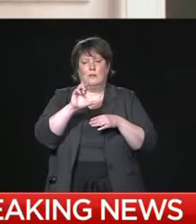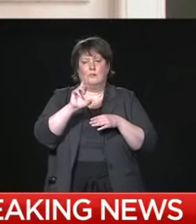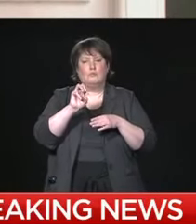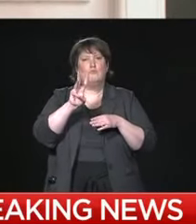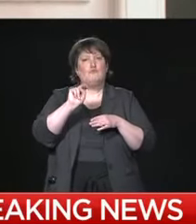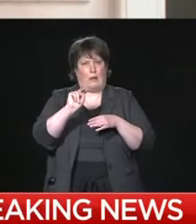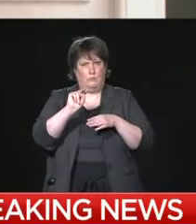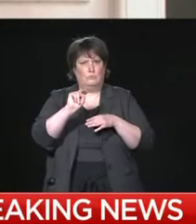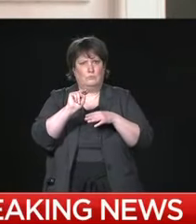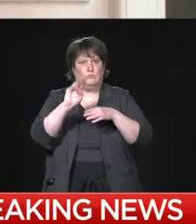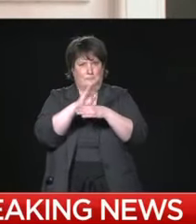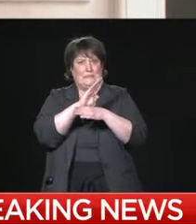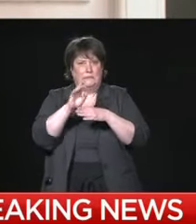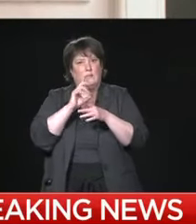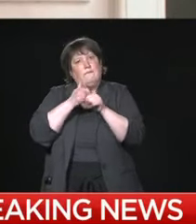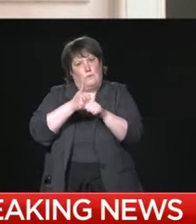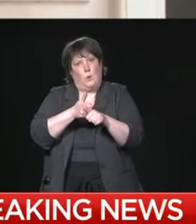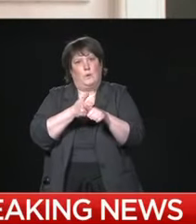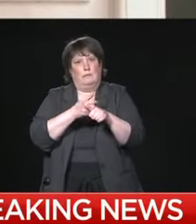medical advice.